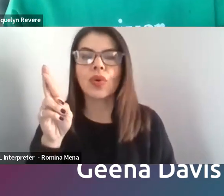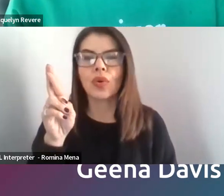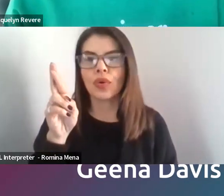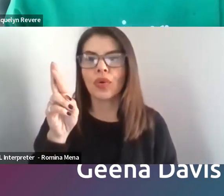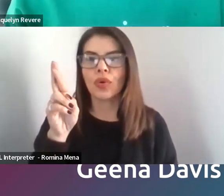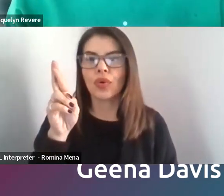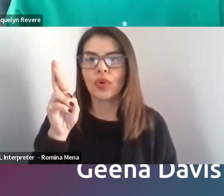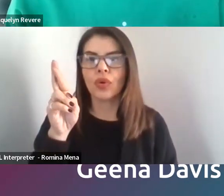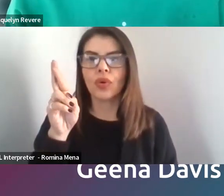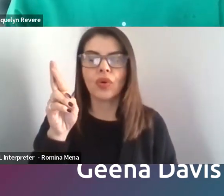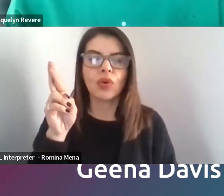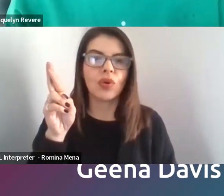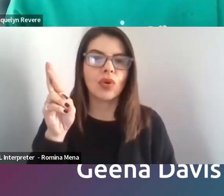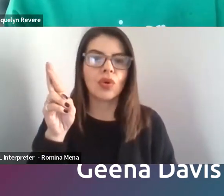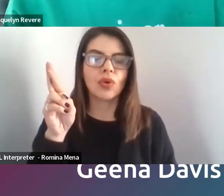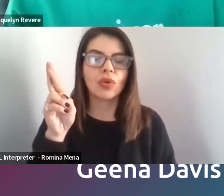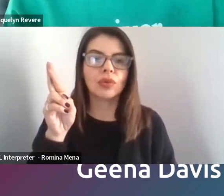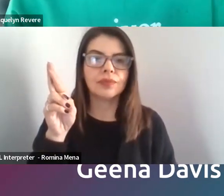or